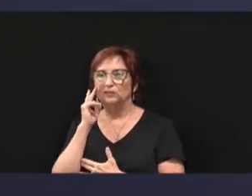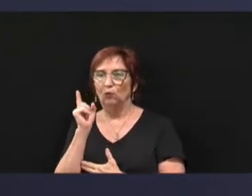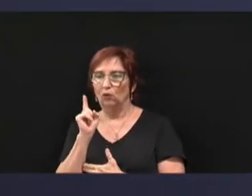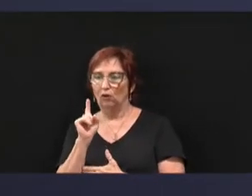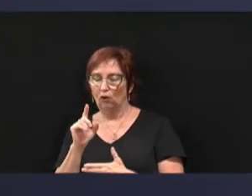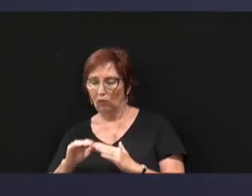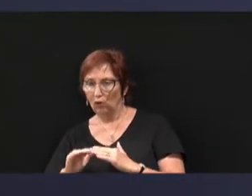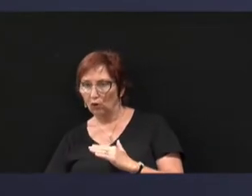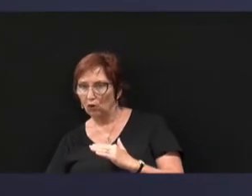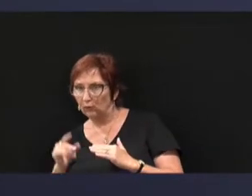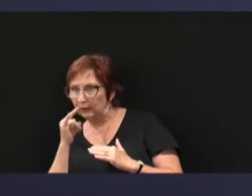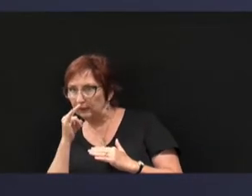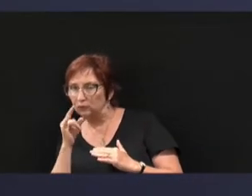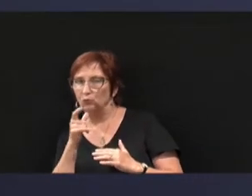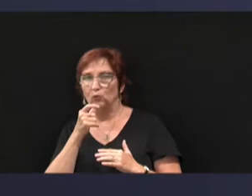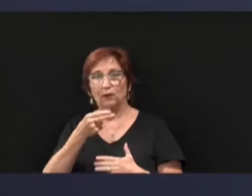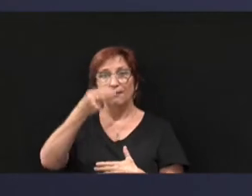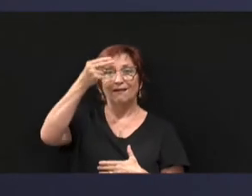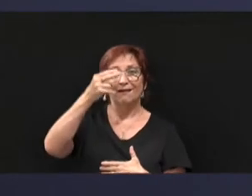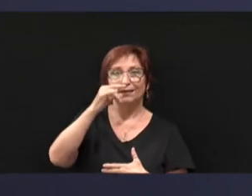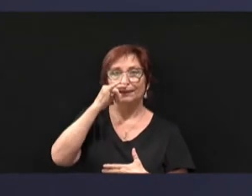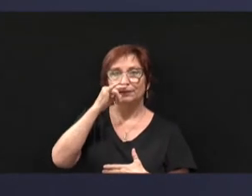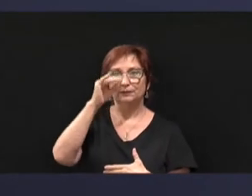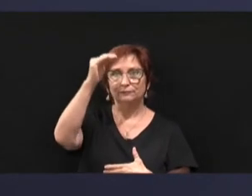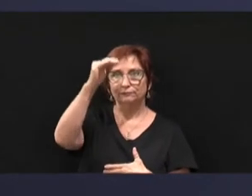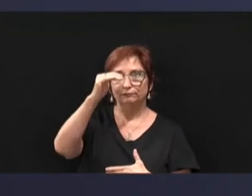kids and who are the high kids.